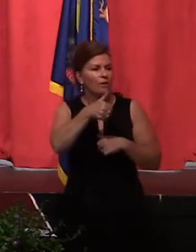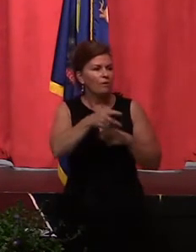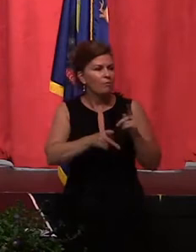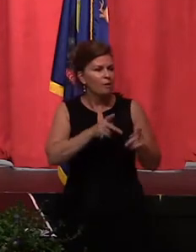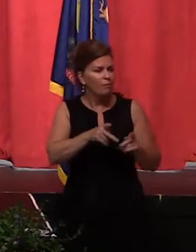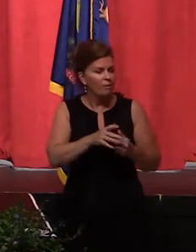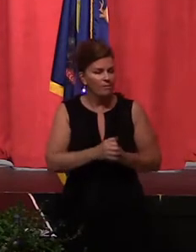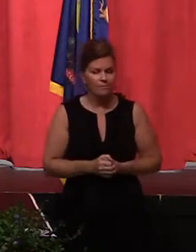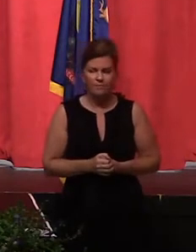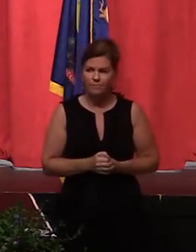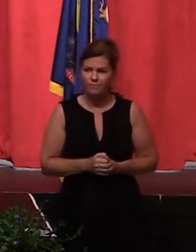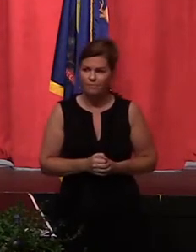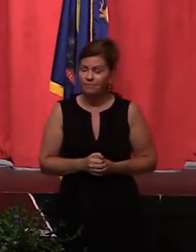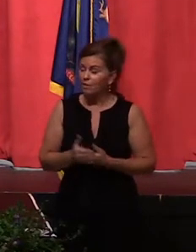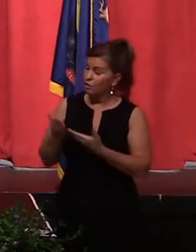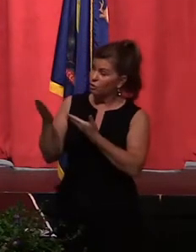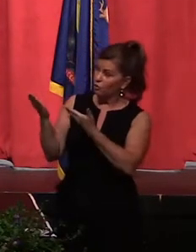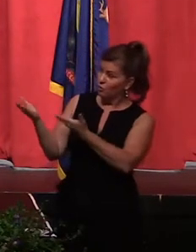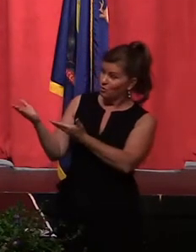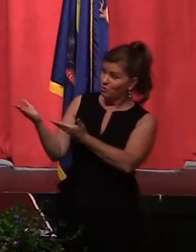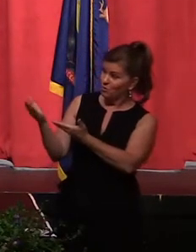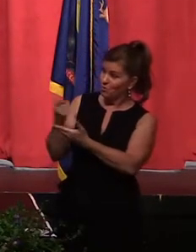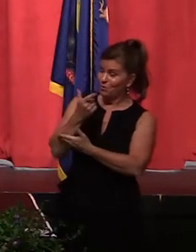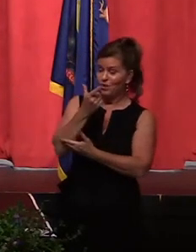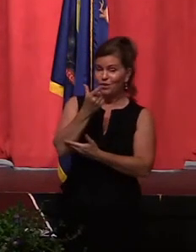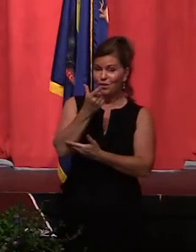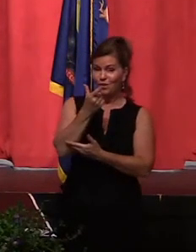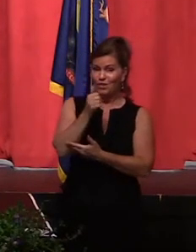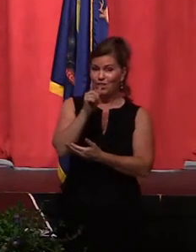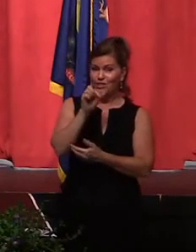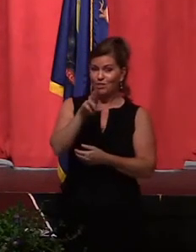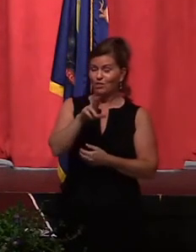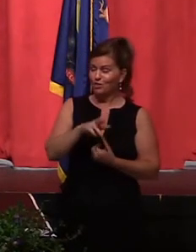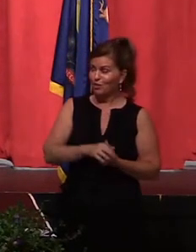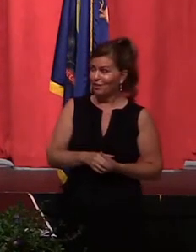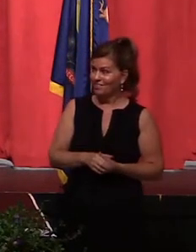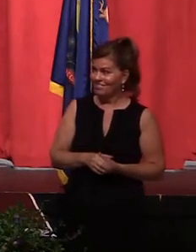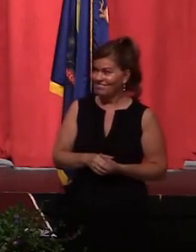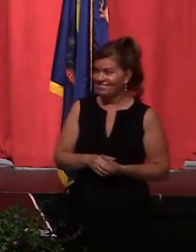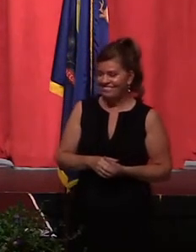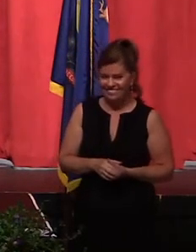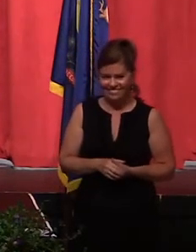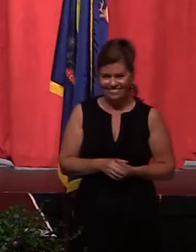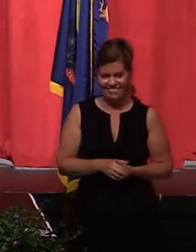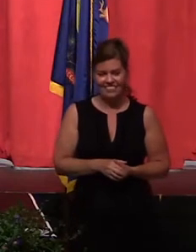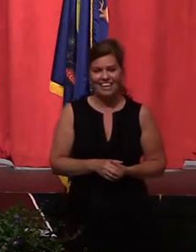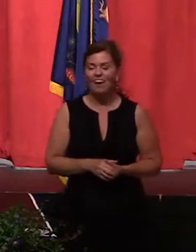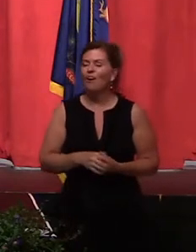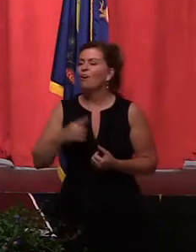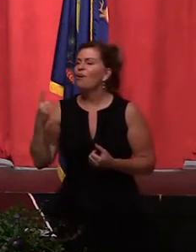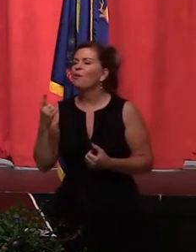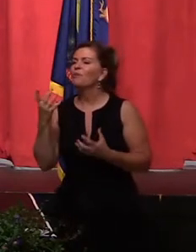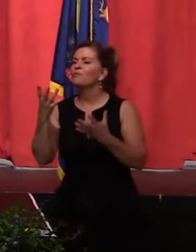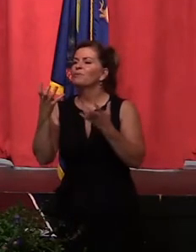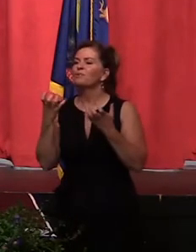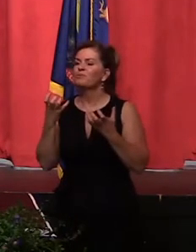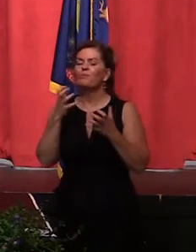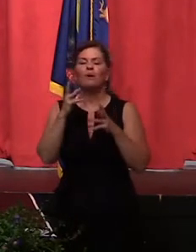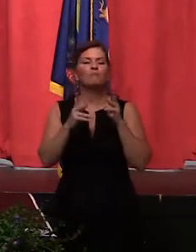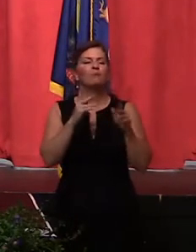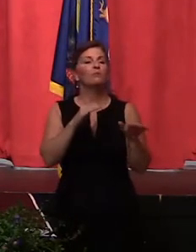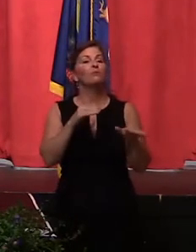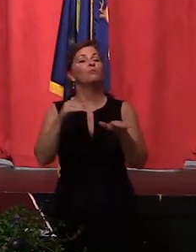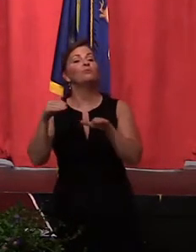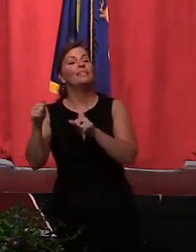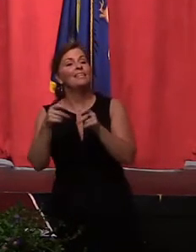You, Ginger," I believe he's addressing you, "always want people to leave a place better than